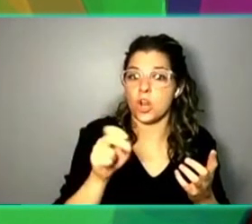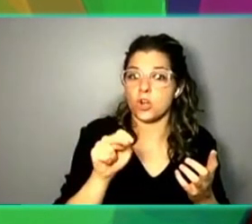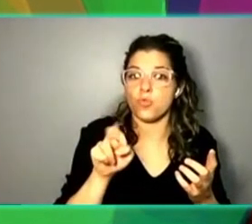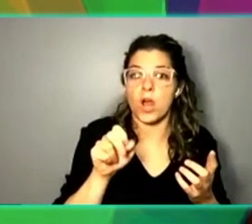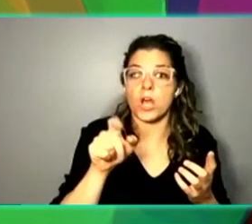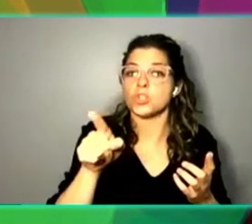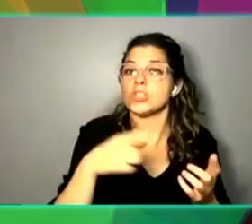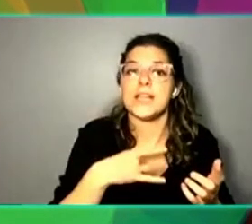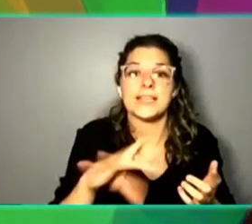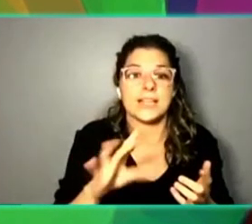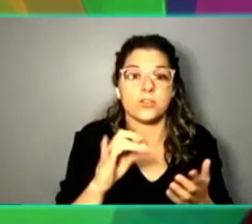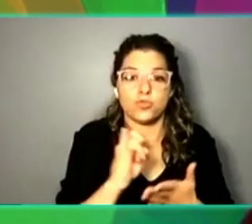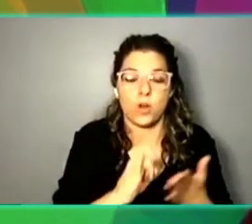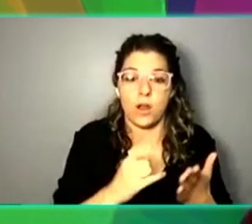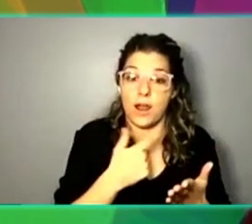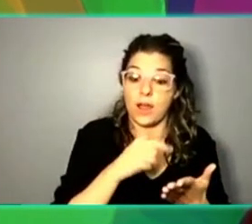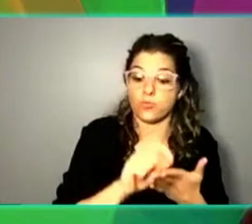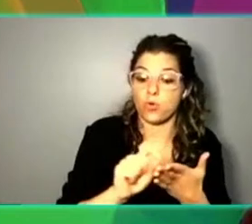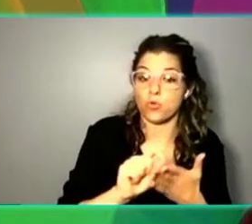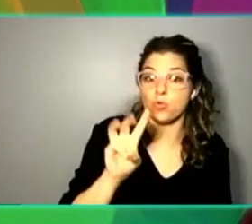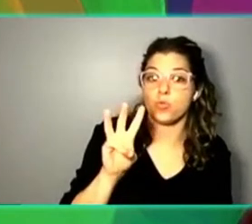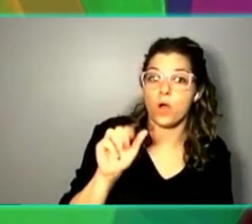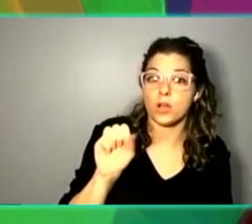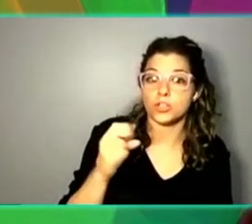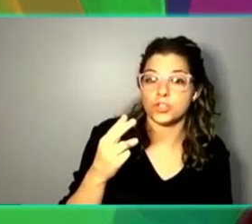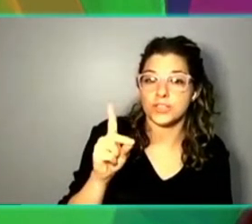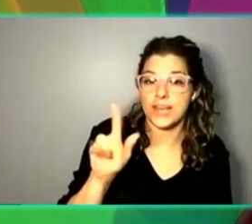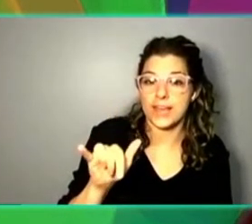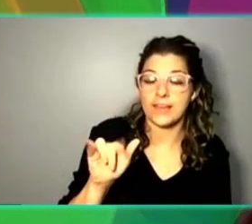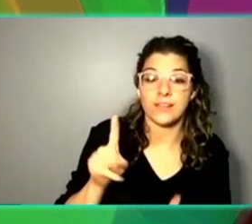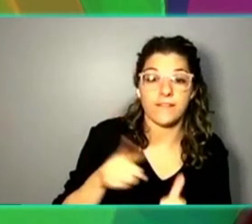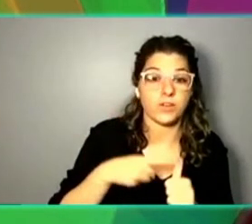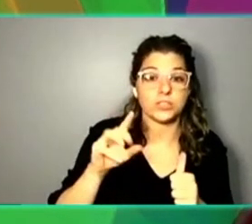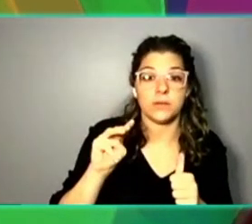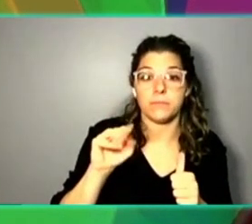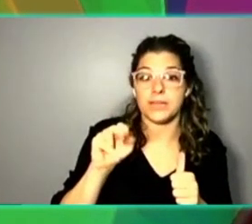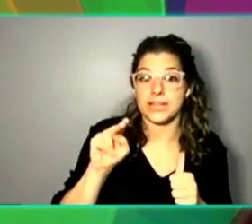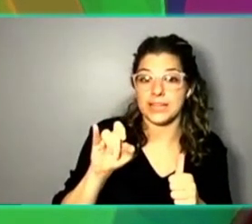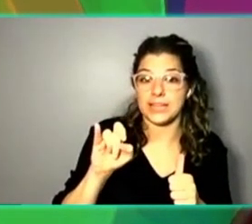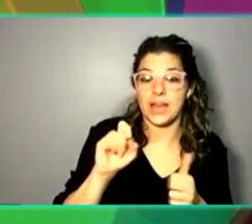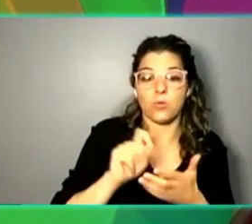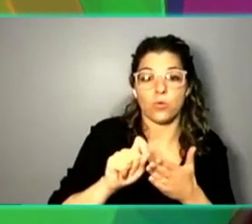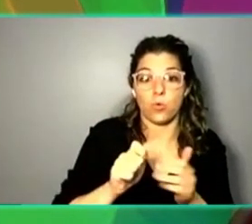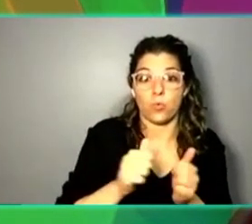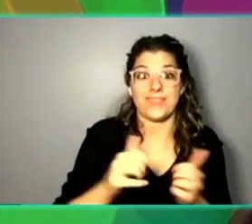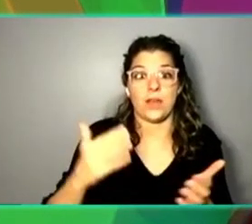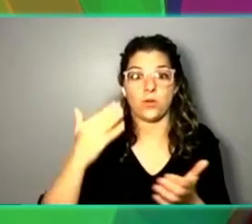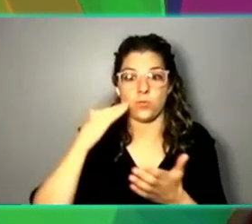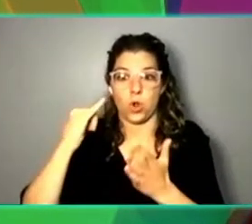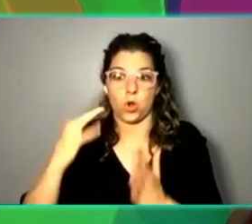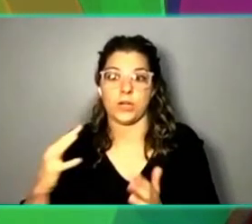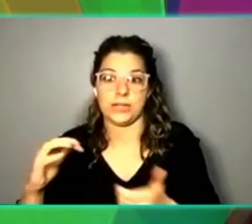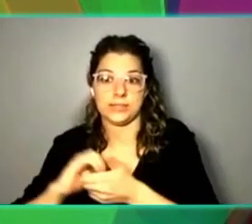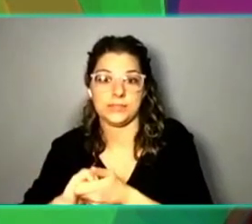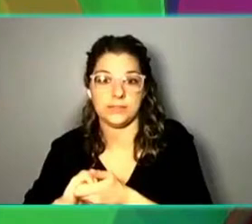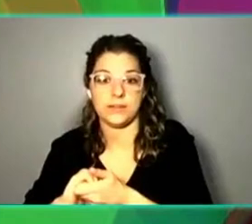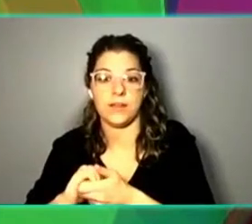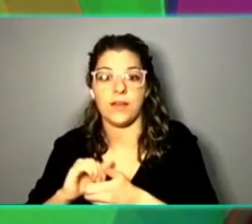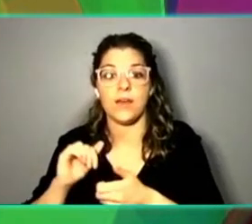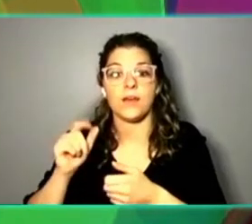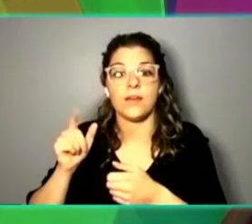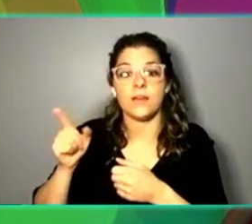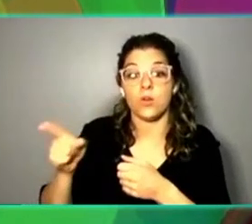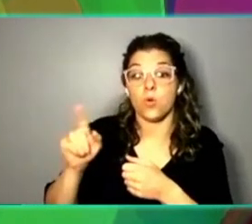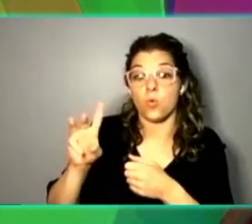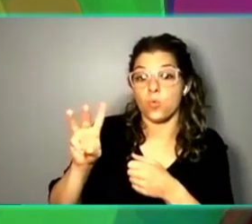draw. In the beginning, when I wrote Wash Day, the first mini, I had wrote it without knowing the artist that I was going to work with. And then when it